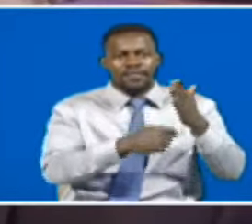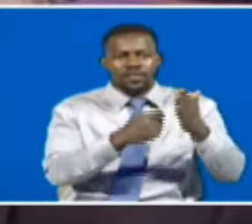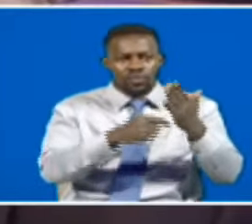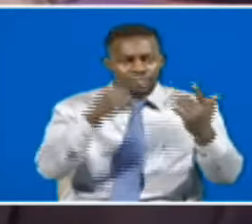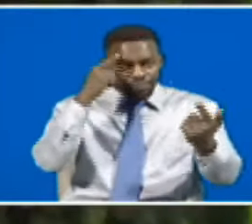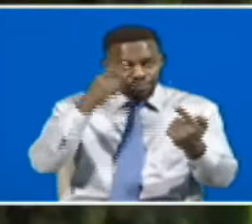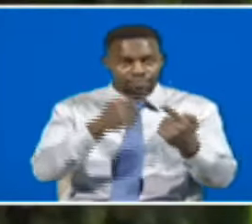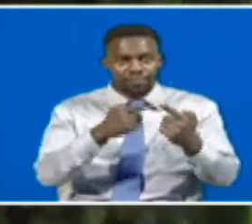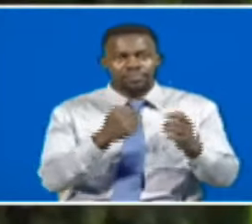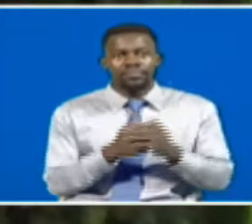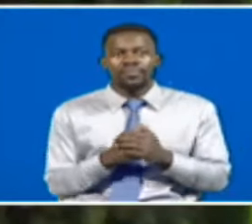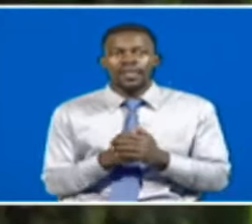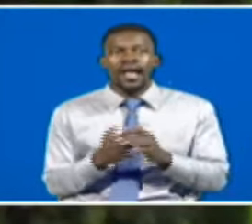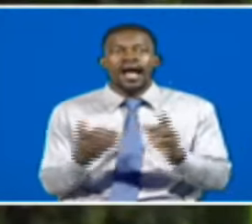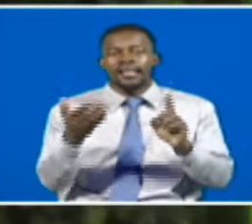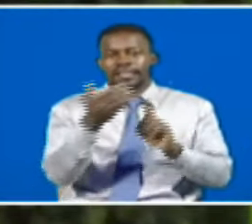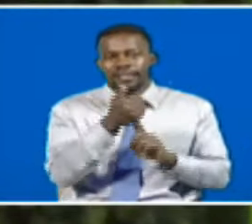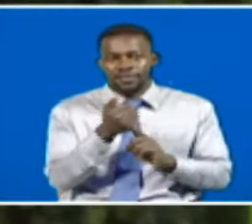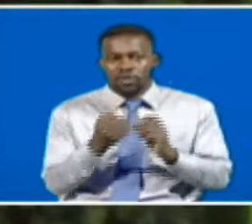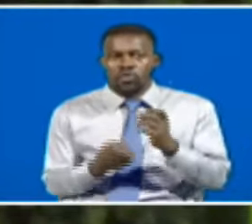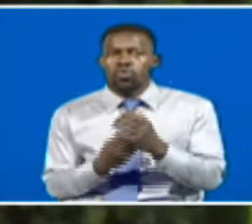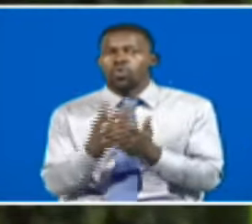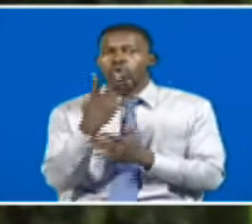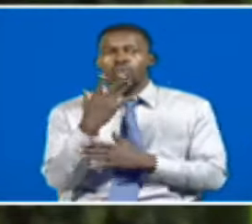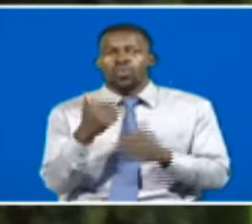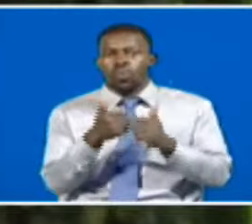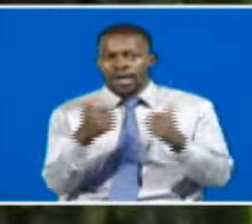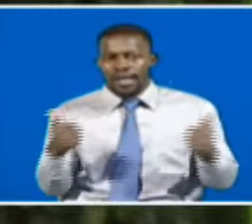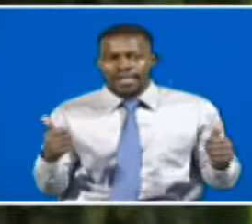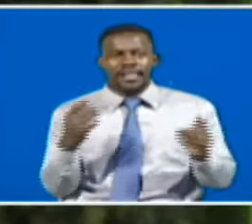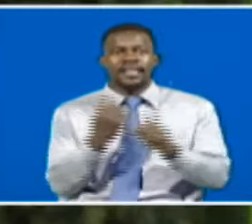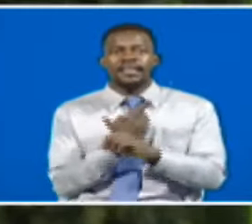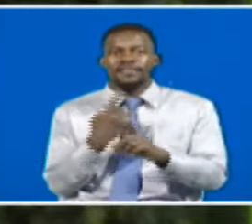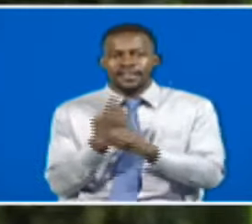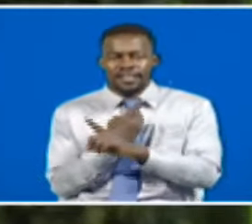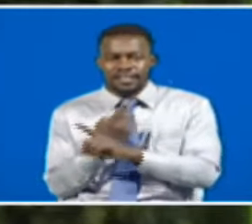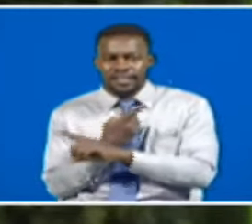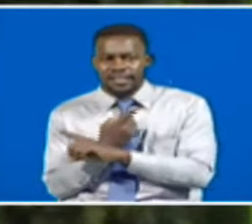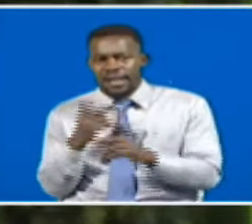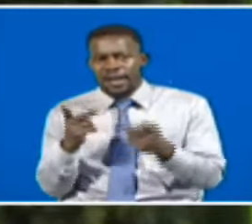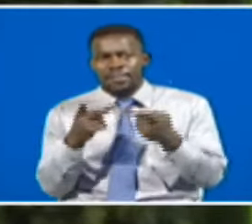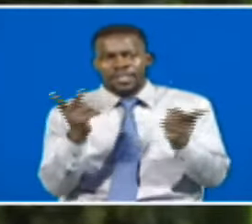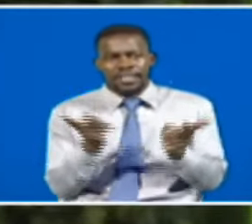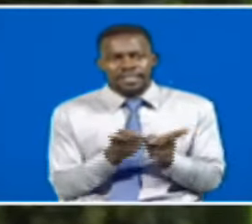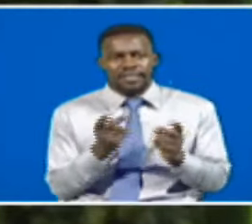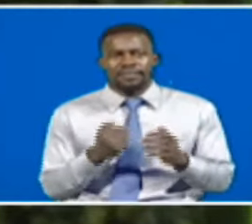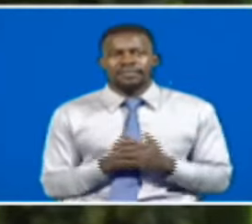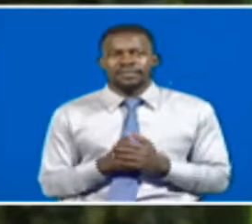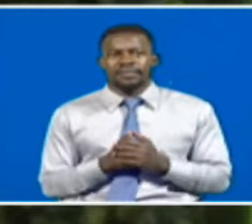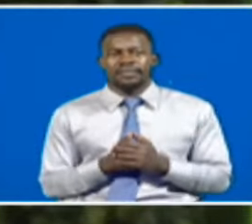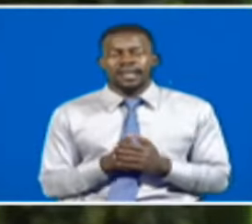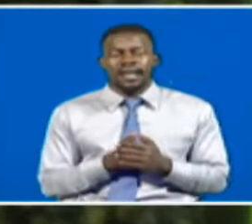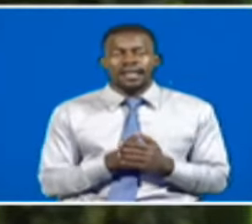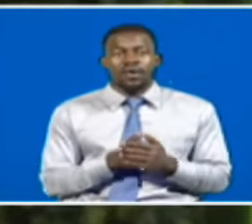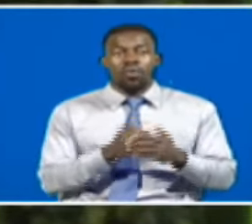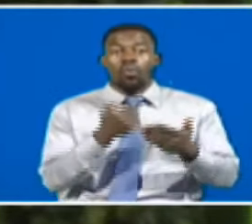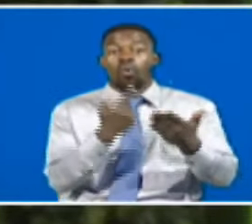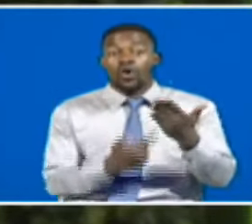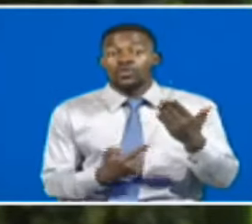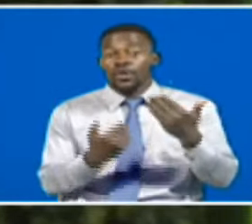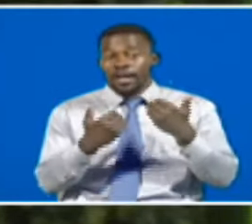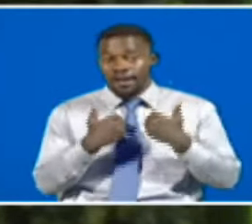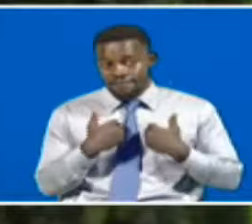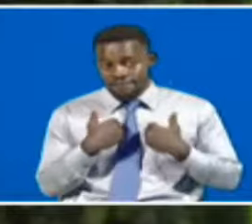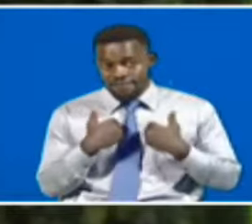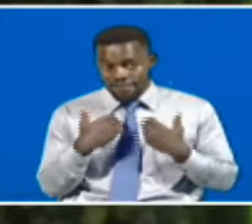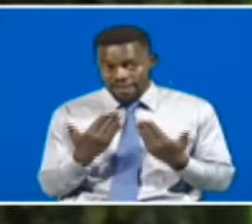have achieved remarkable growth across all key indicators. Our assets have seen a